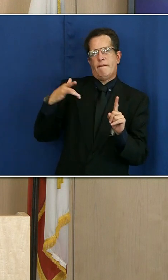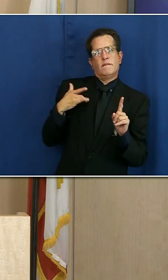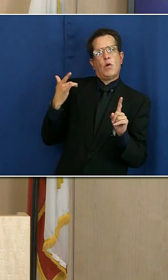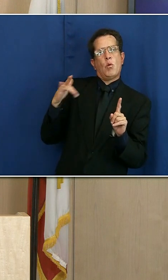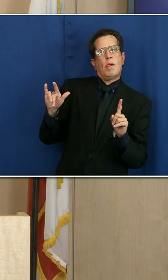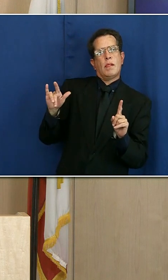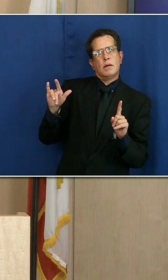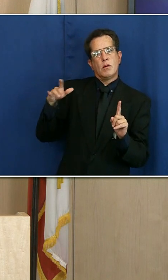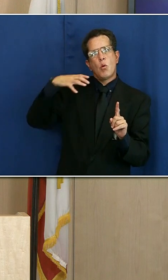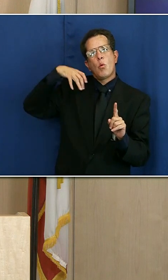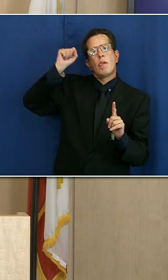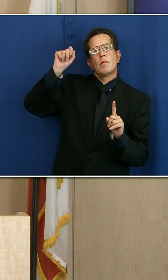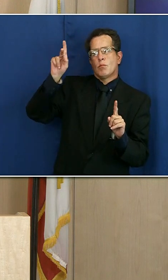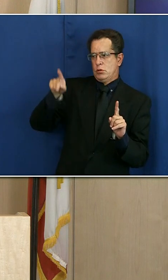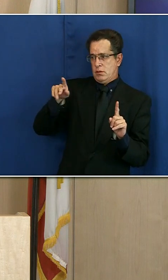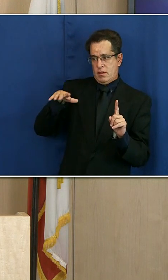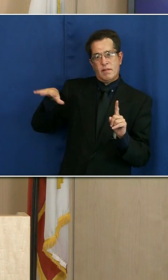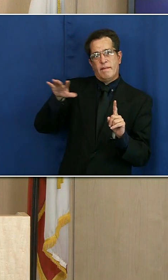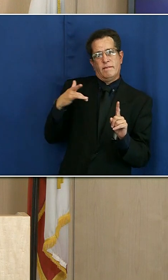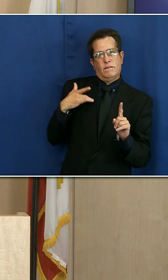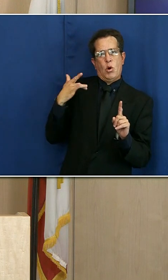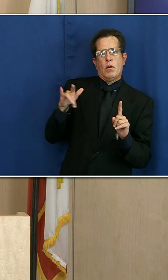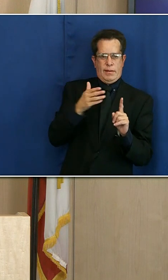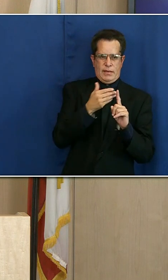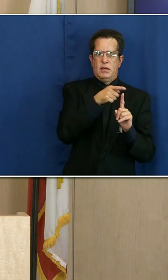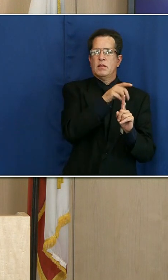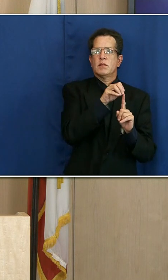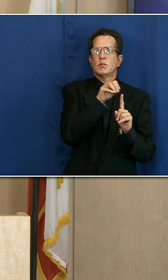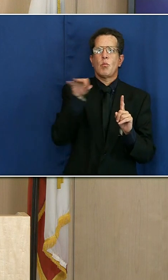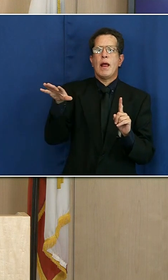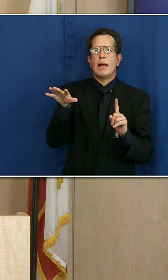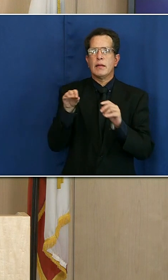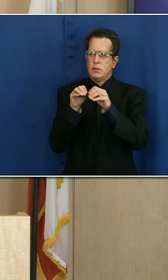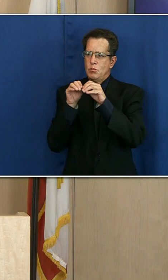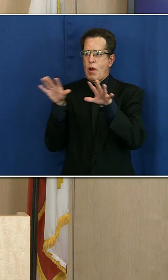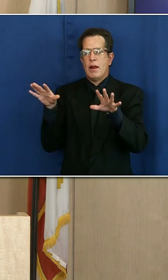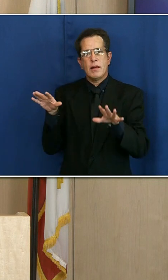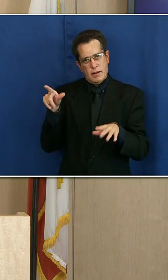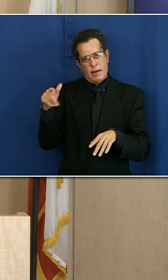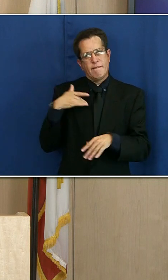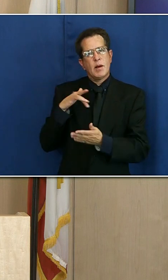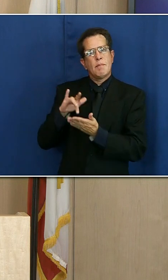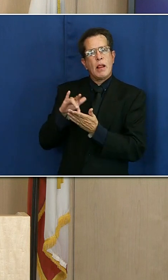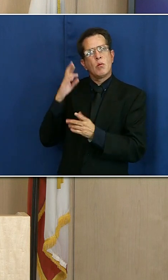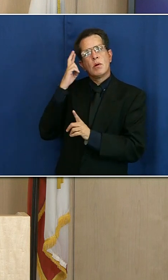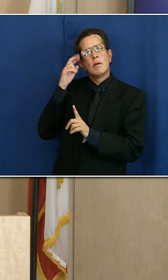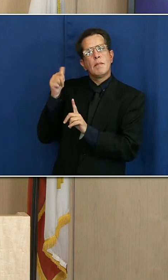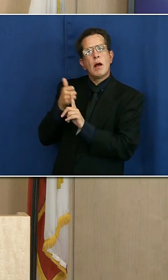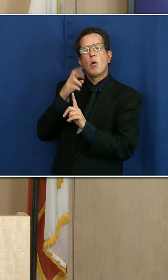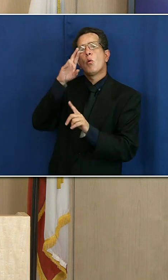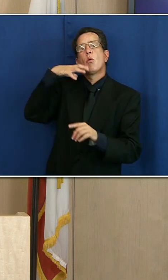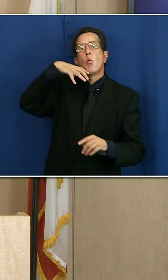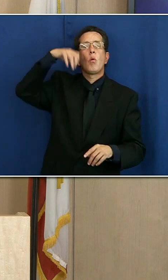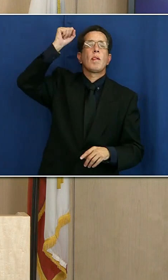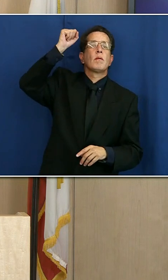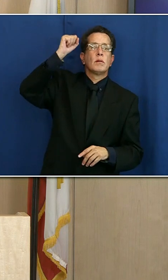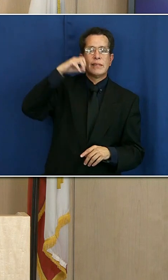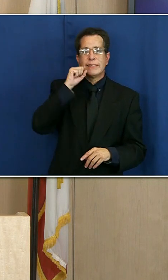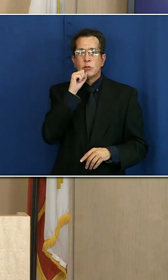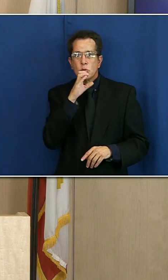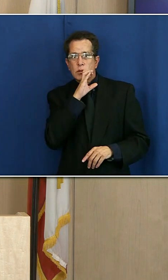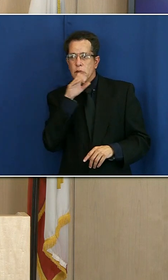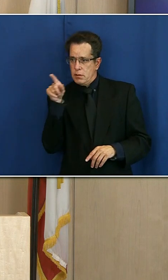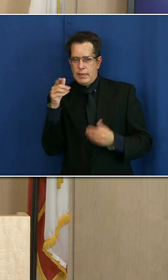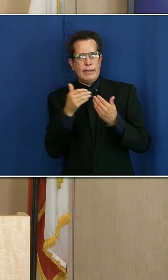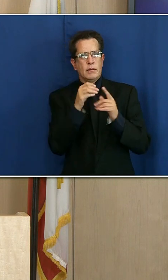individuals in that age group who have medical conditions that make them vulnerable, or people who are older with medical conditions